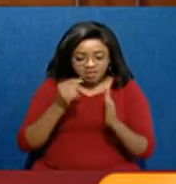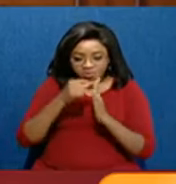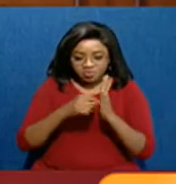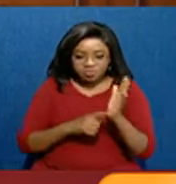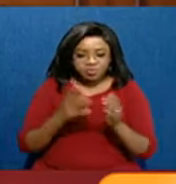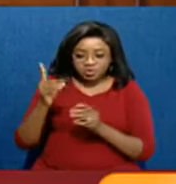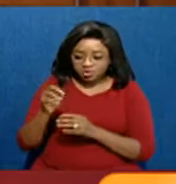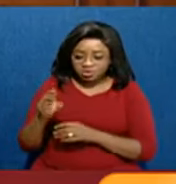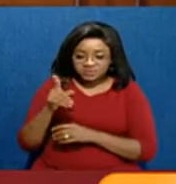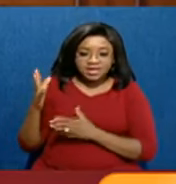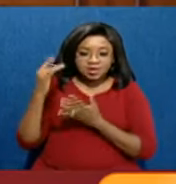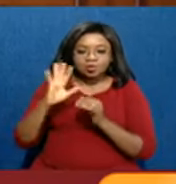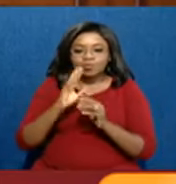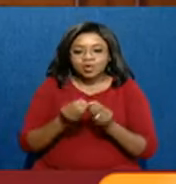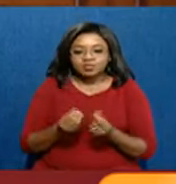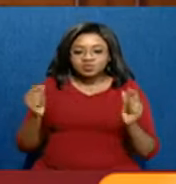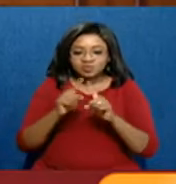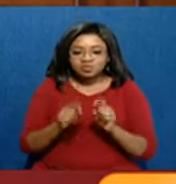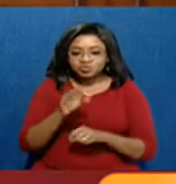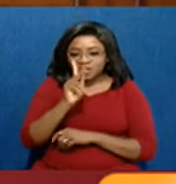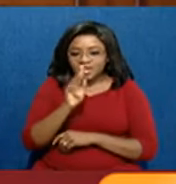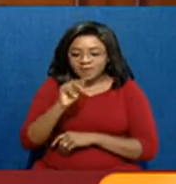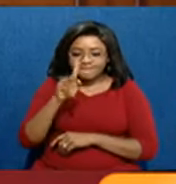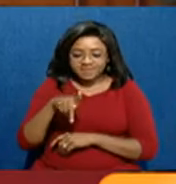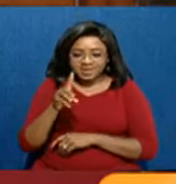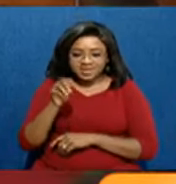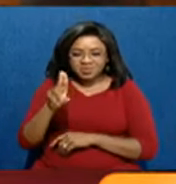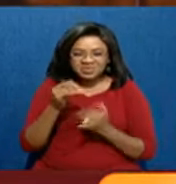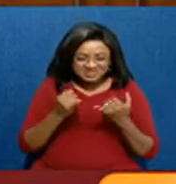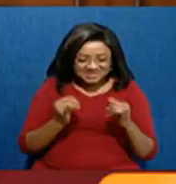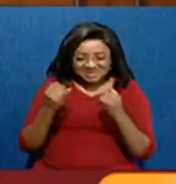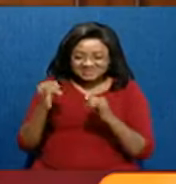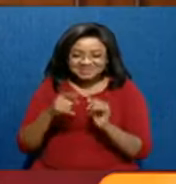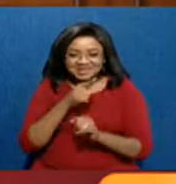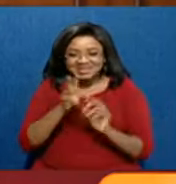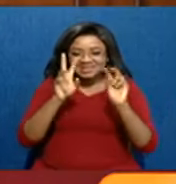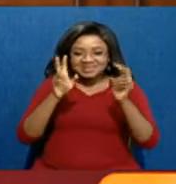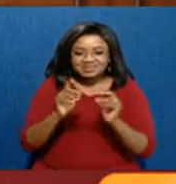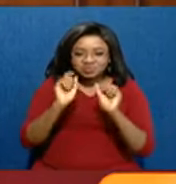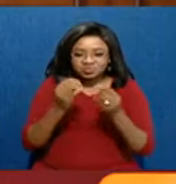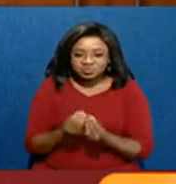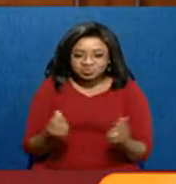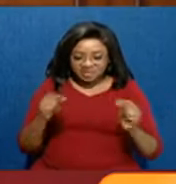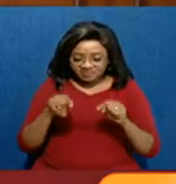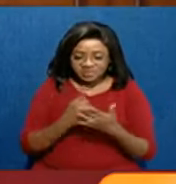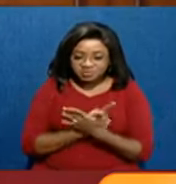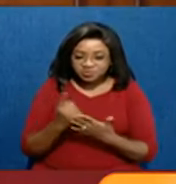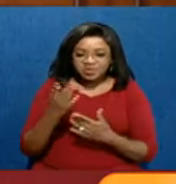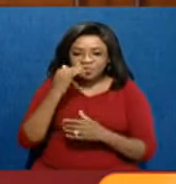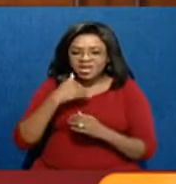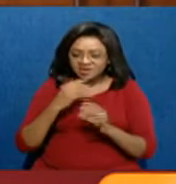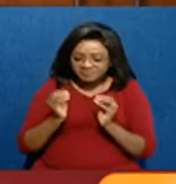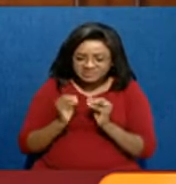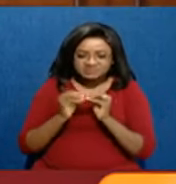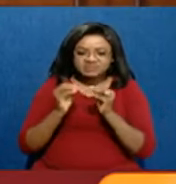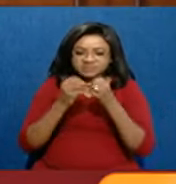be addressed. The KMPDU has been trying to get these issues resolved in the course of this week. They've held a number of